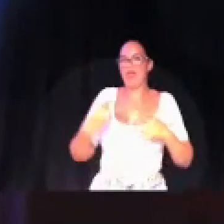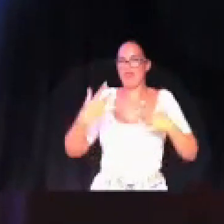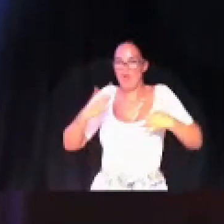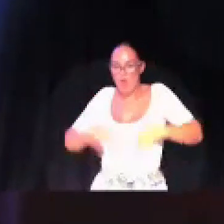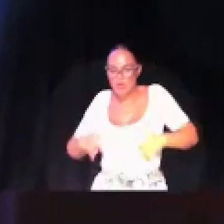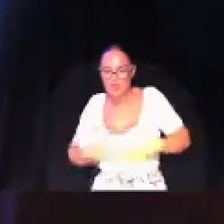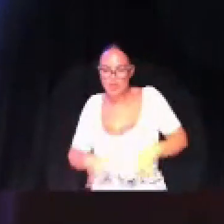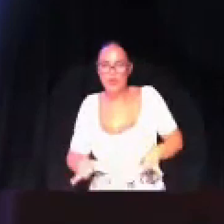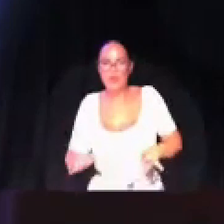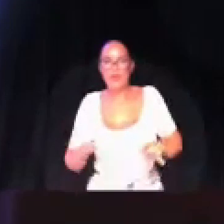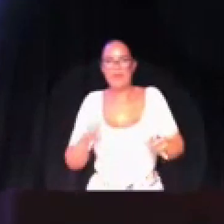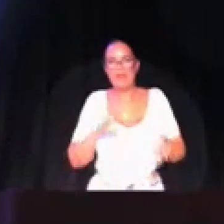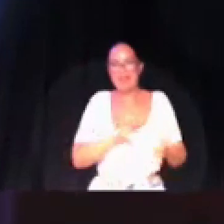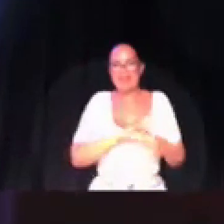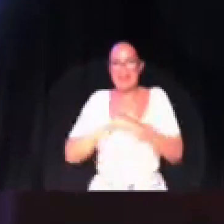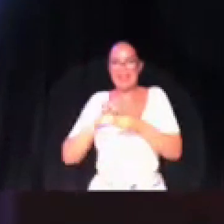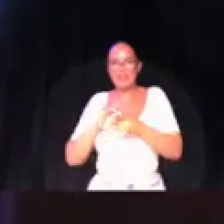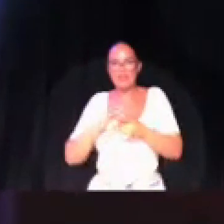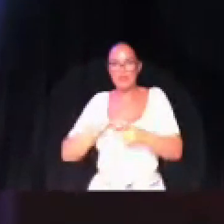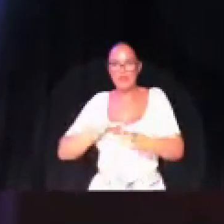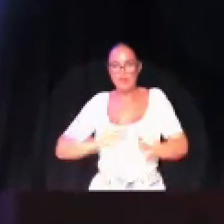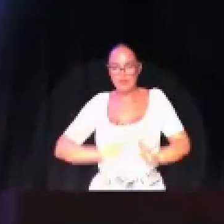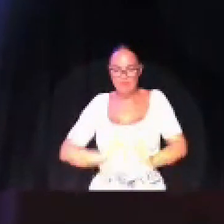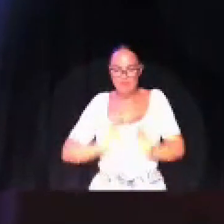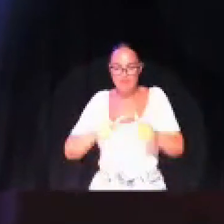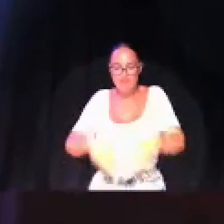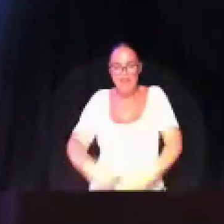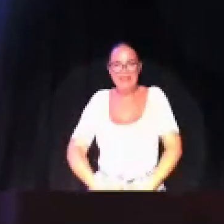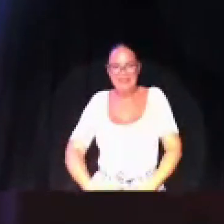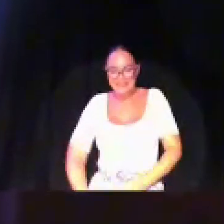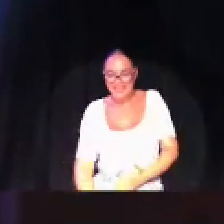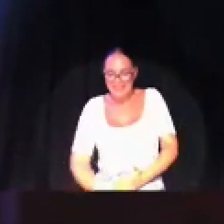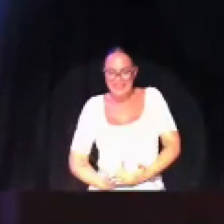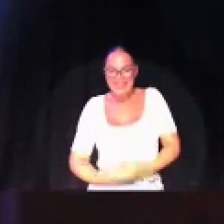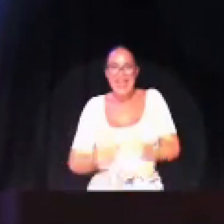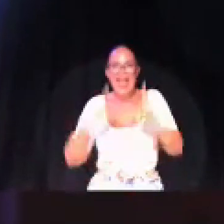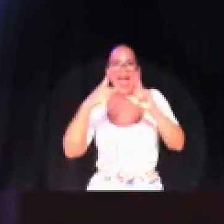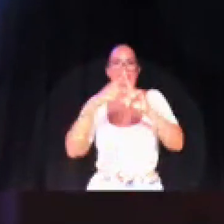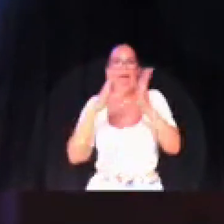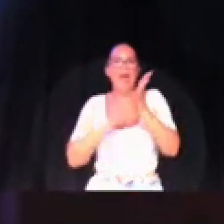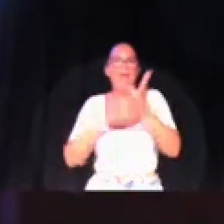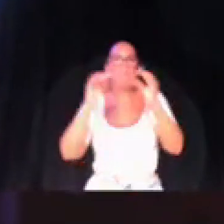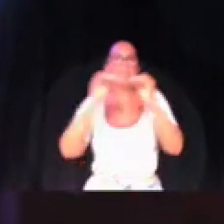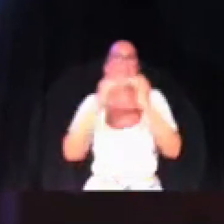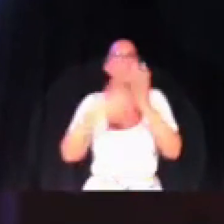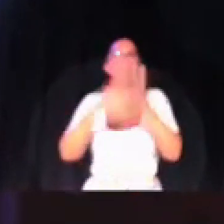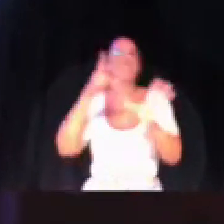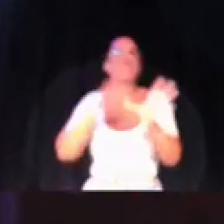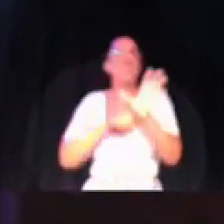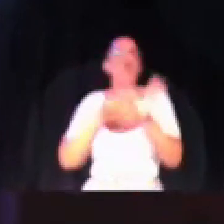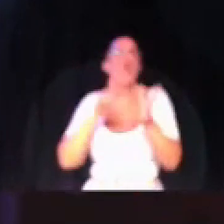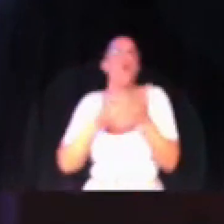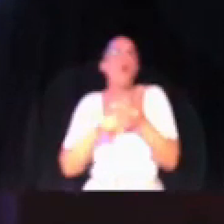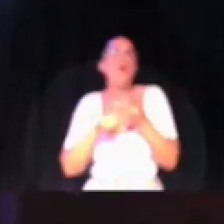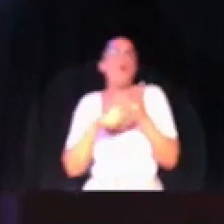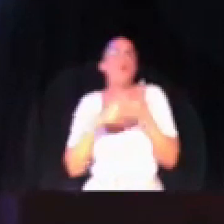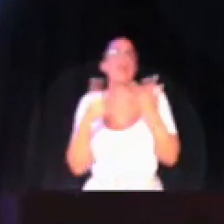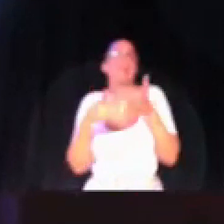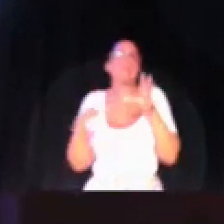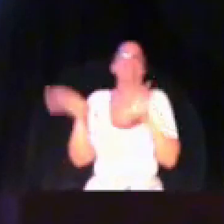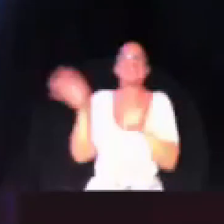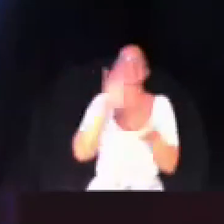has embryology imagery, like the umbilical cord, and kind of, like drawing in science